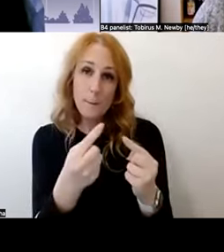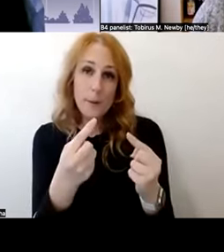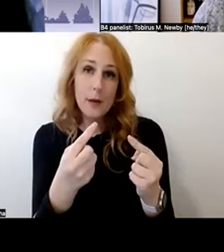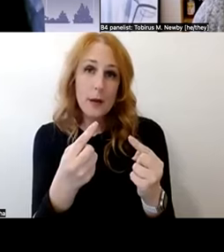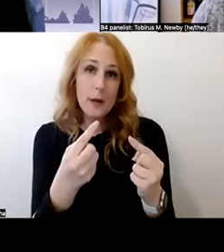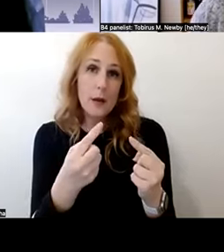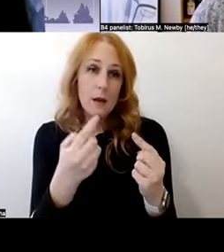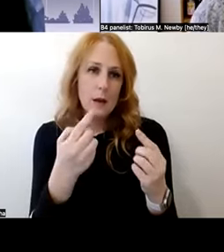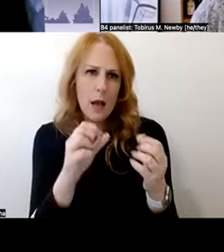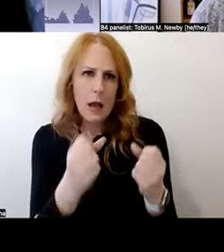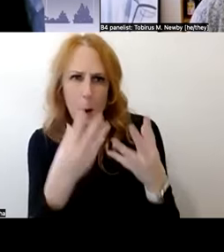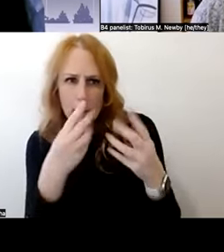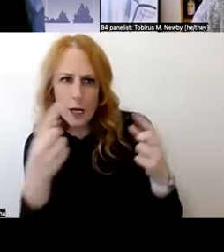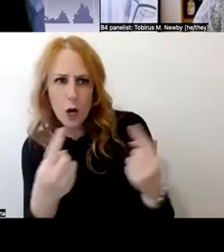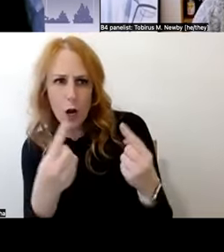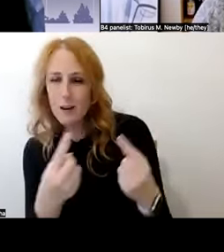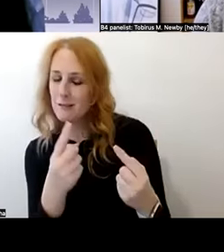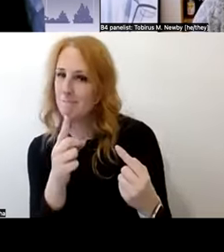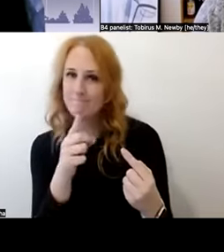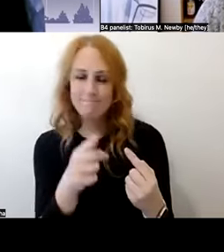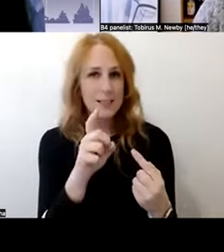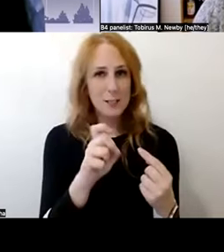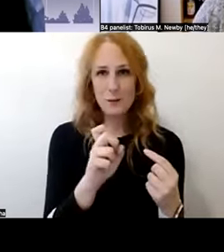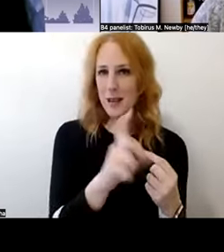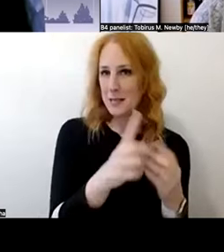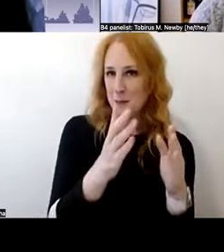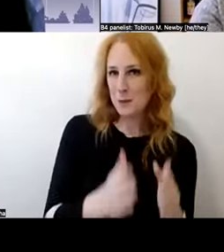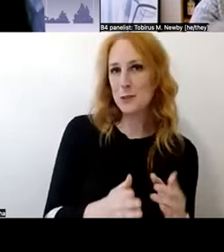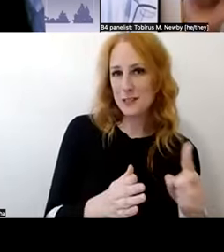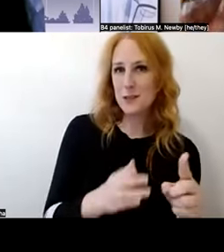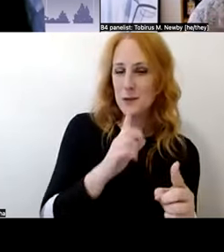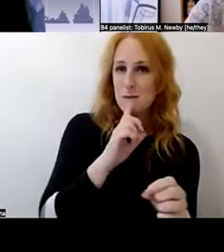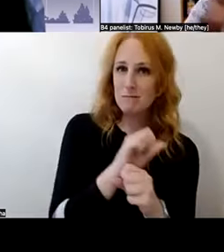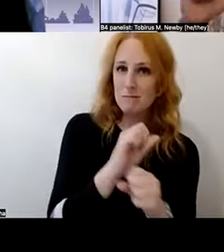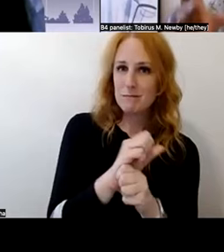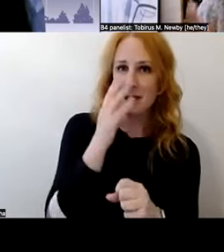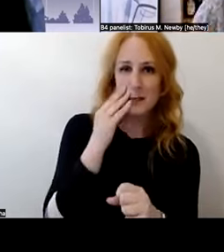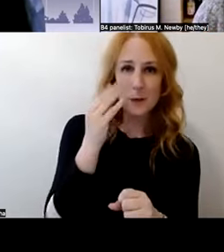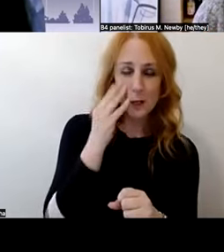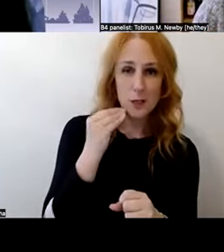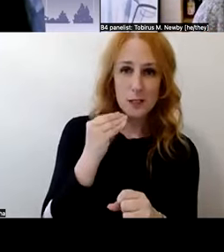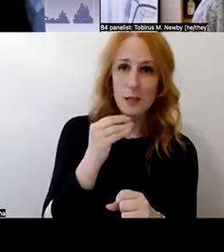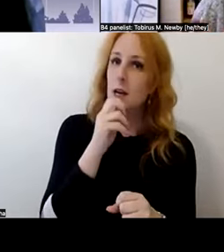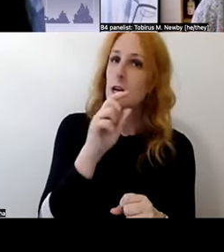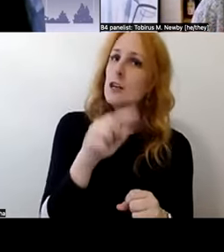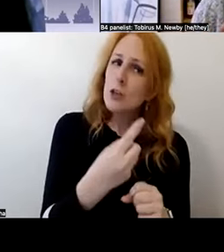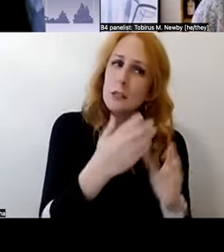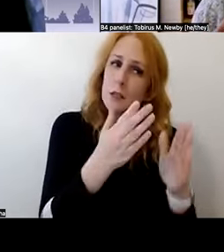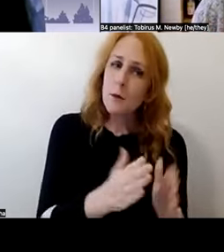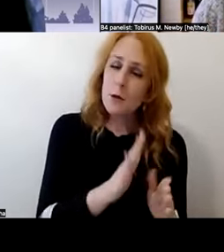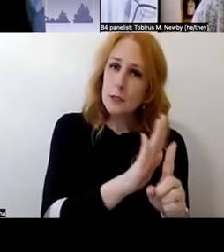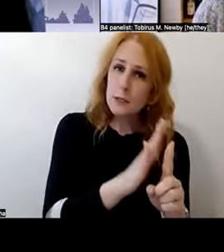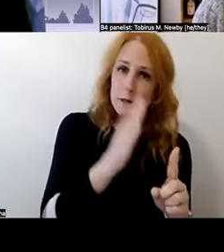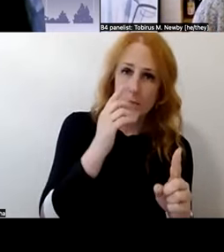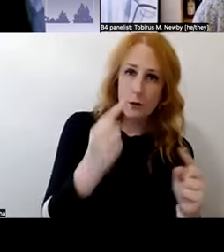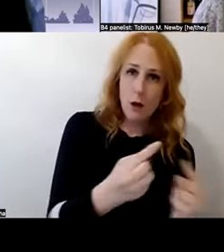understand that, when we understand not only the interpersonal harm, but the institutional and the systemic harms, we as leaders